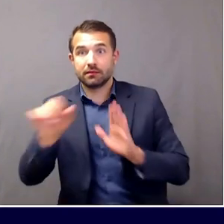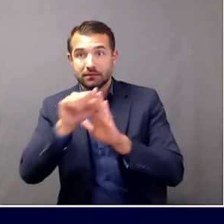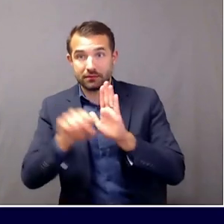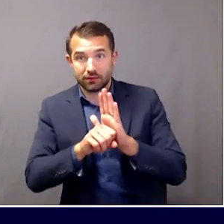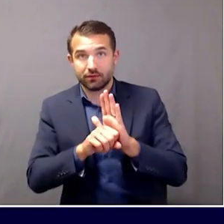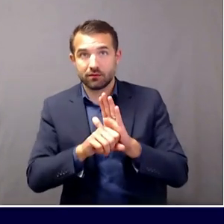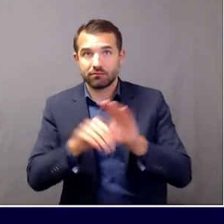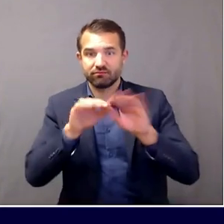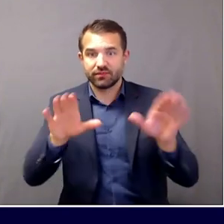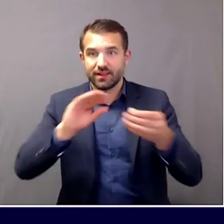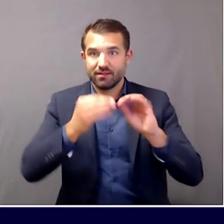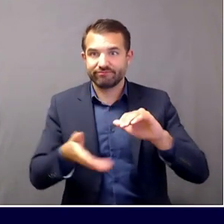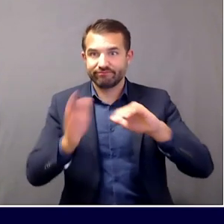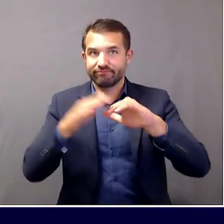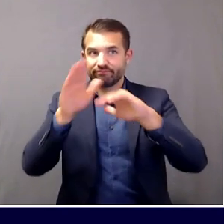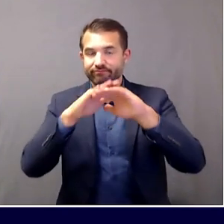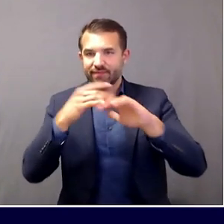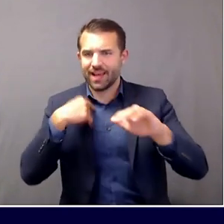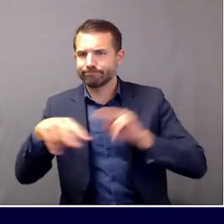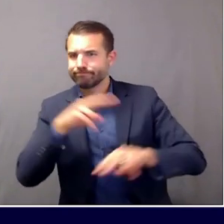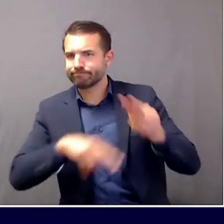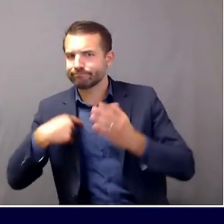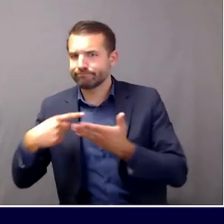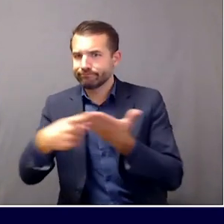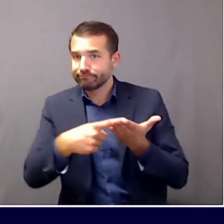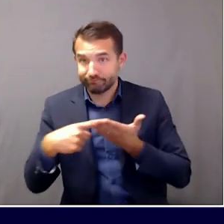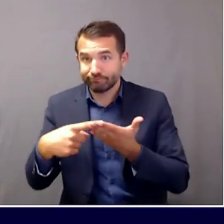well. Commissioner, does that square with you?